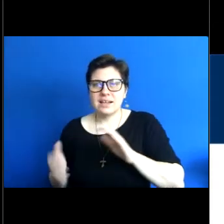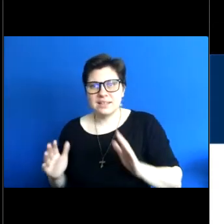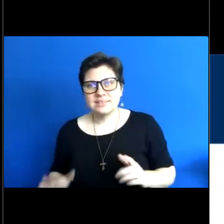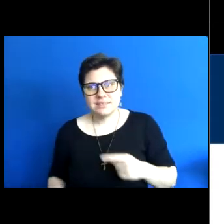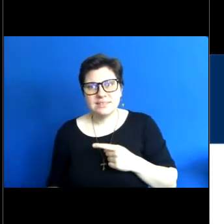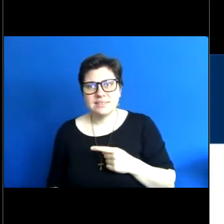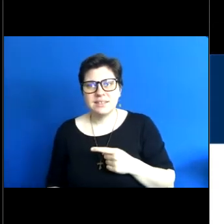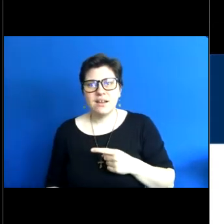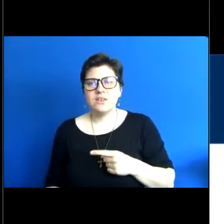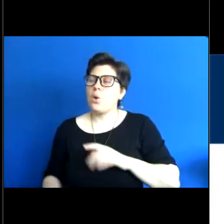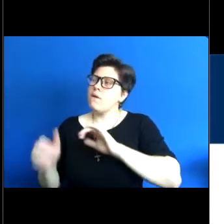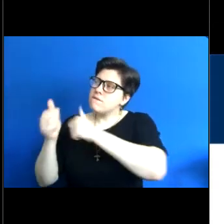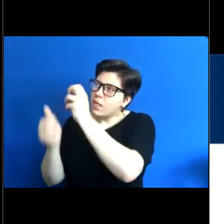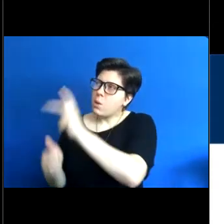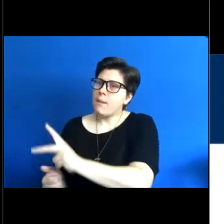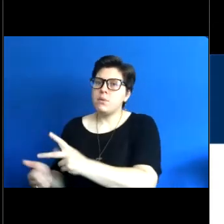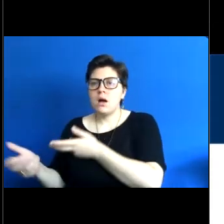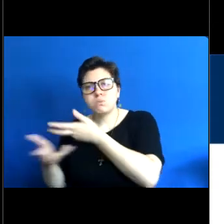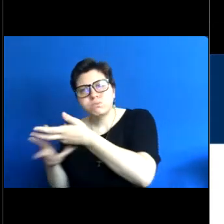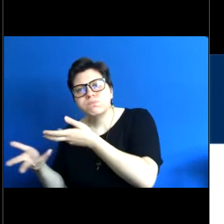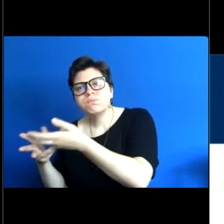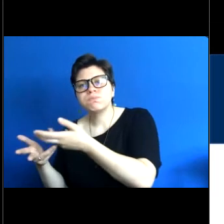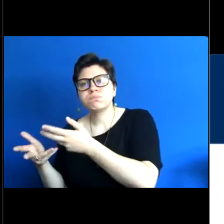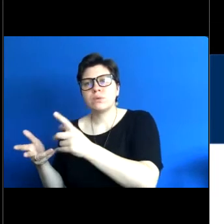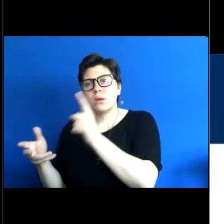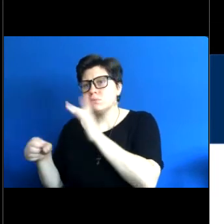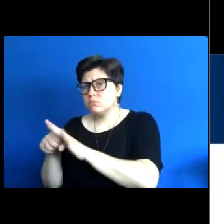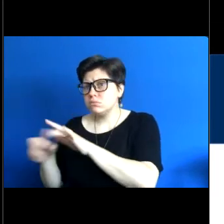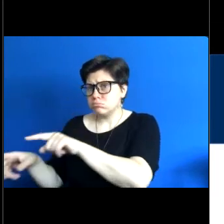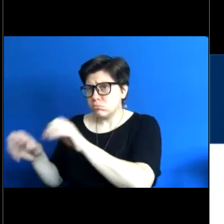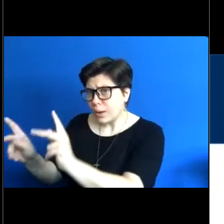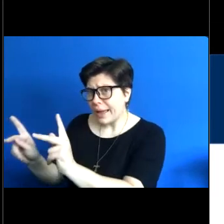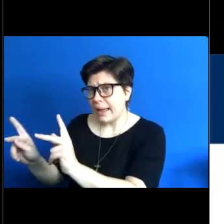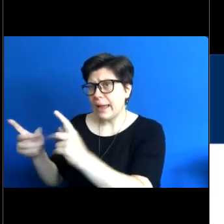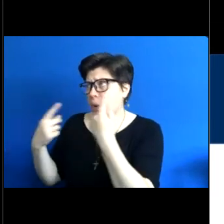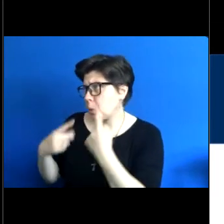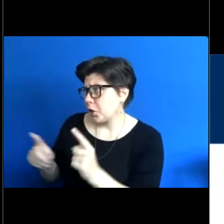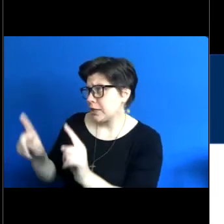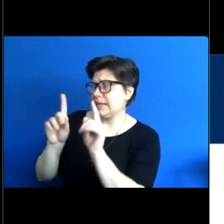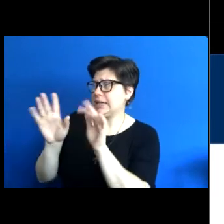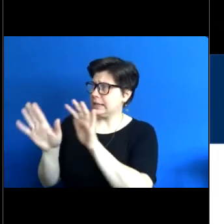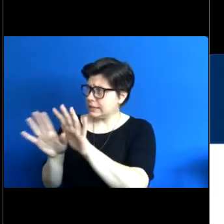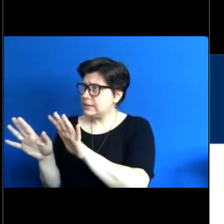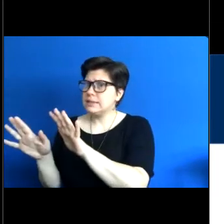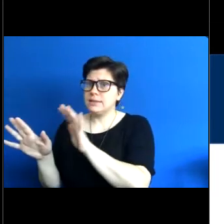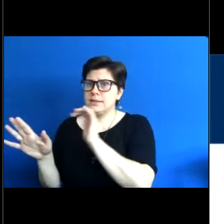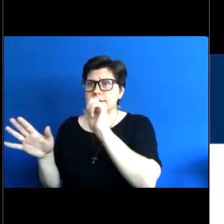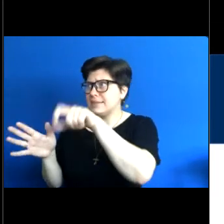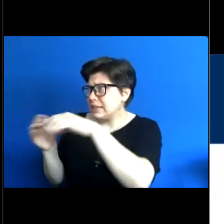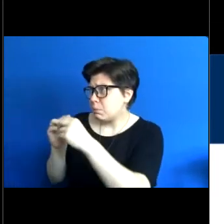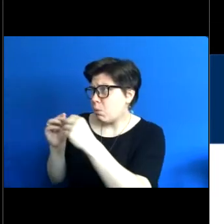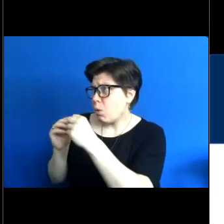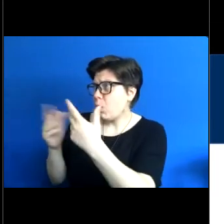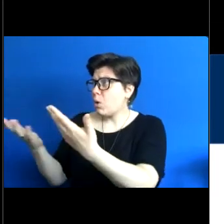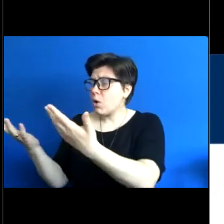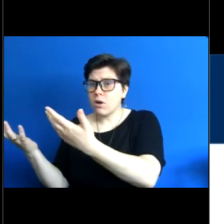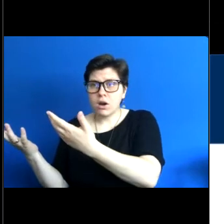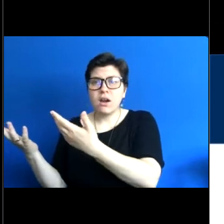we follow up with our parents to make sure that they're okay, to make sure that it's working, to make sure that they don't need any additional resource